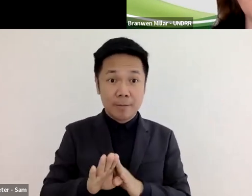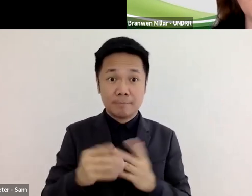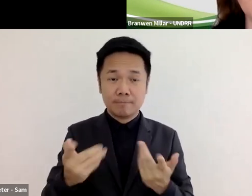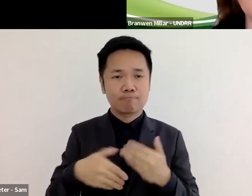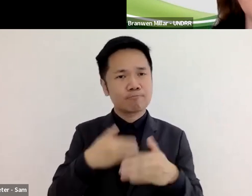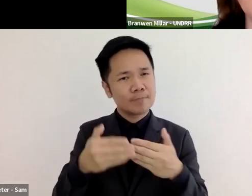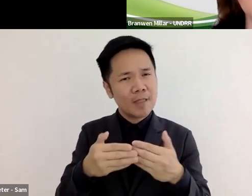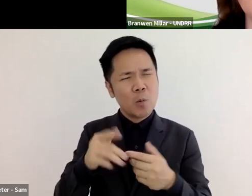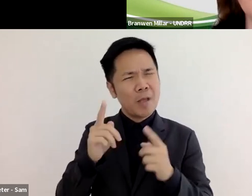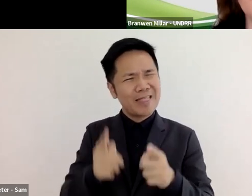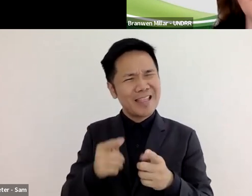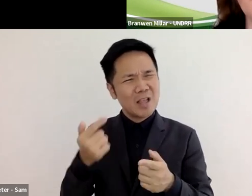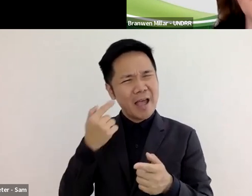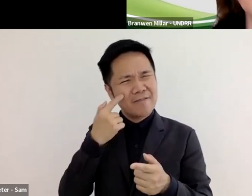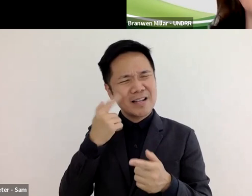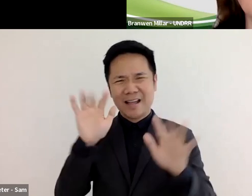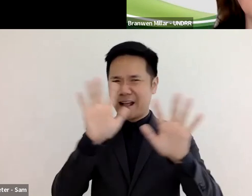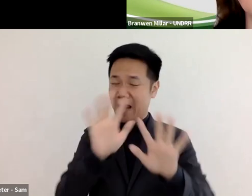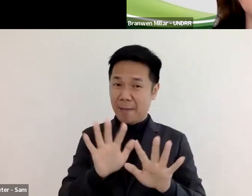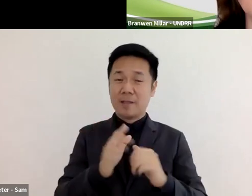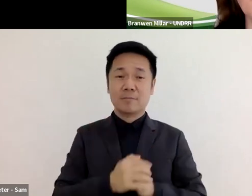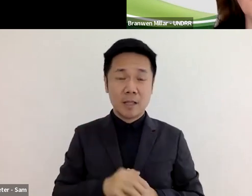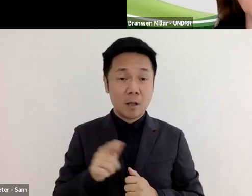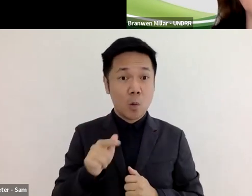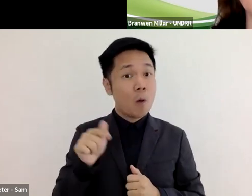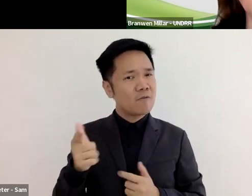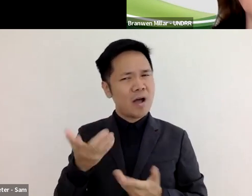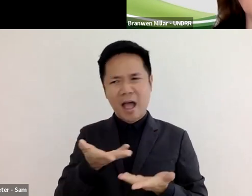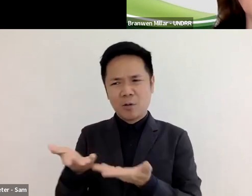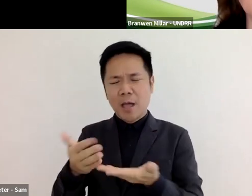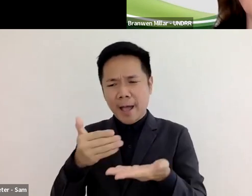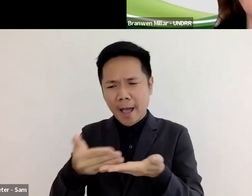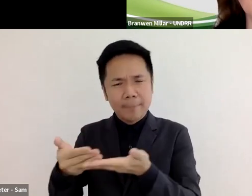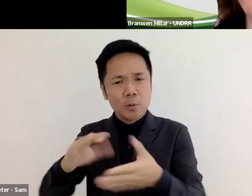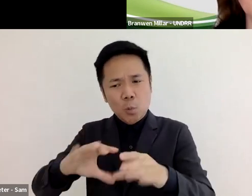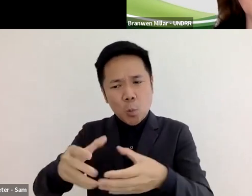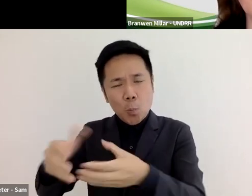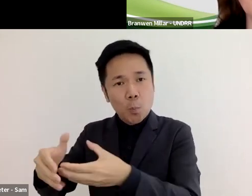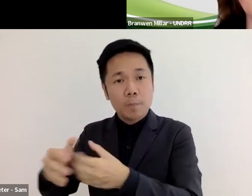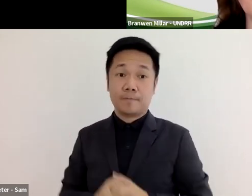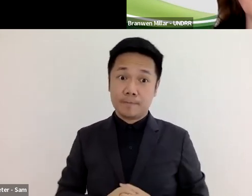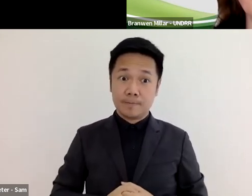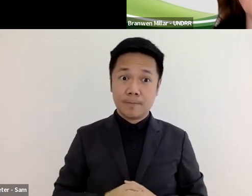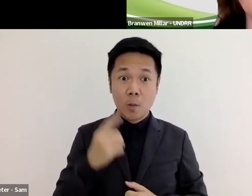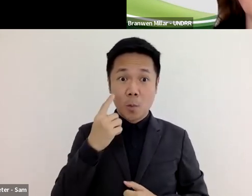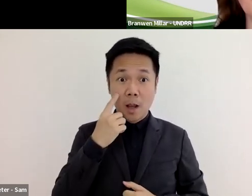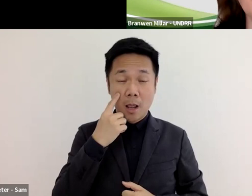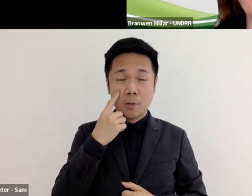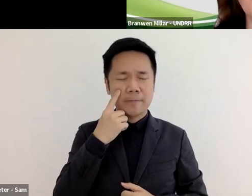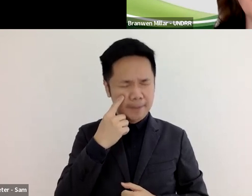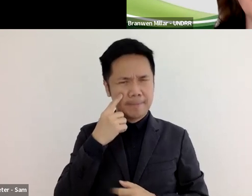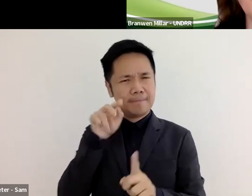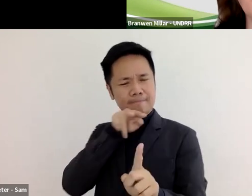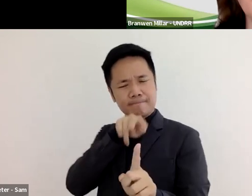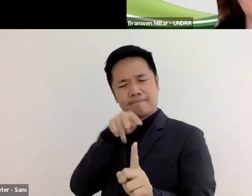we cannot have adequate climate finance for our climate vulnerable communities. Moreover, we need gender lens investment in